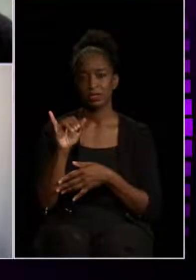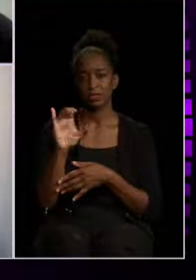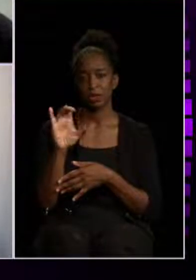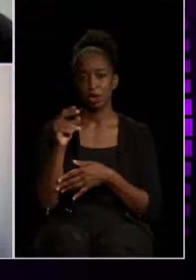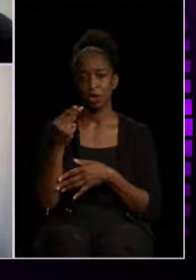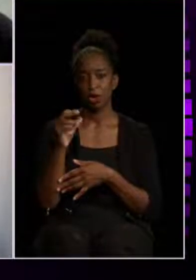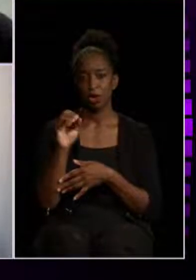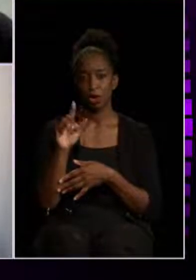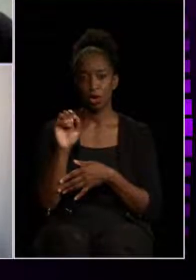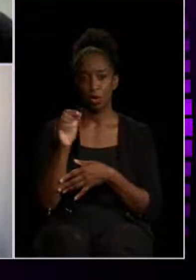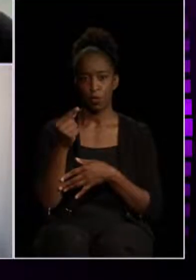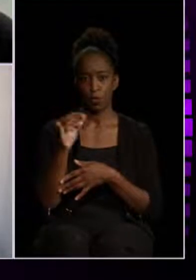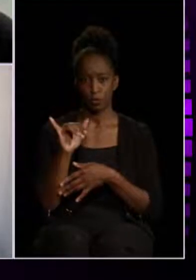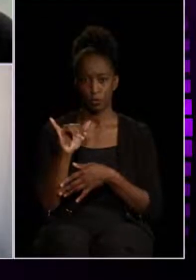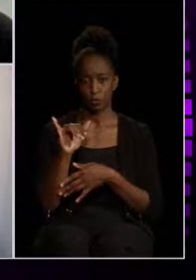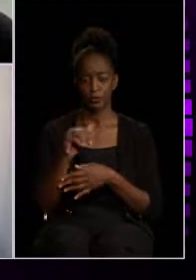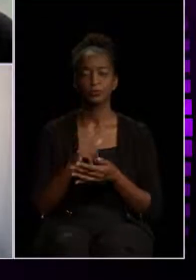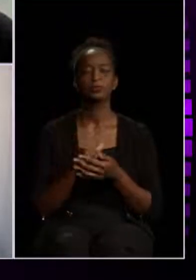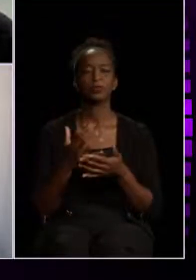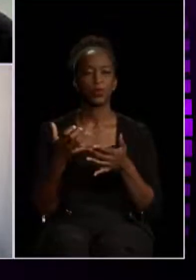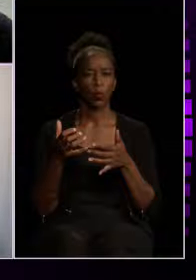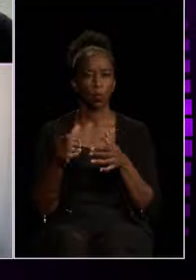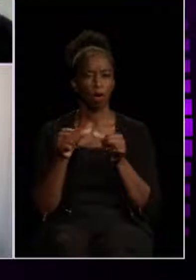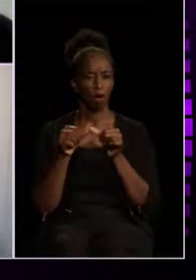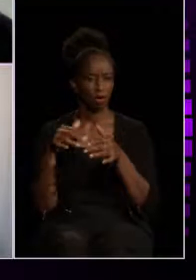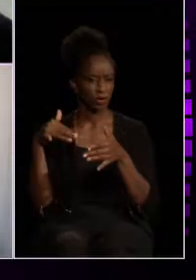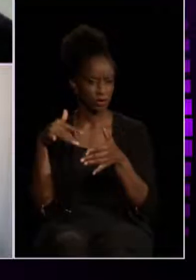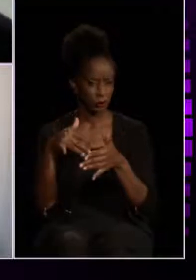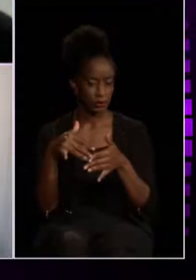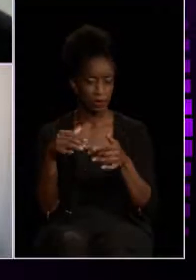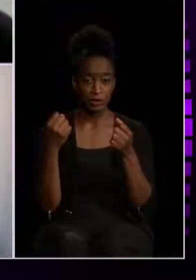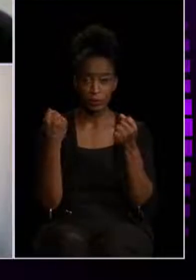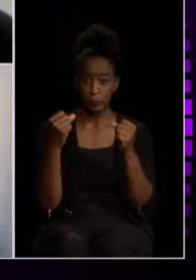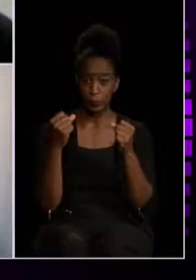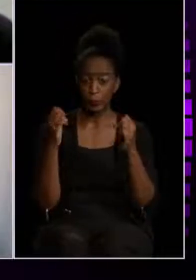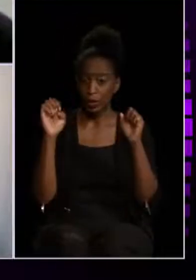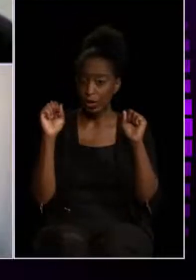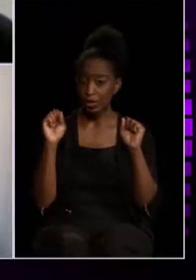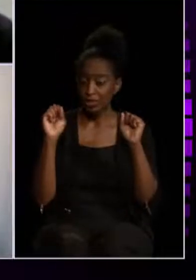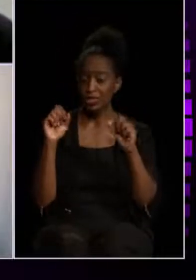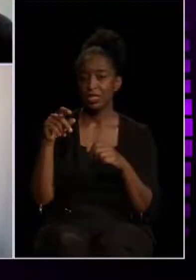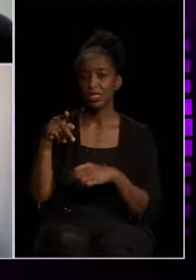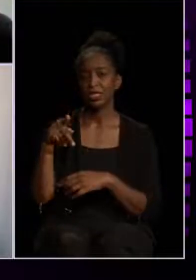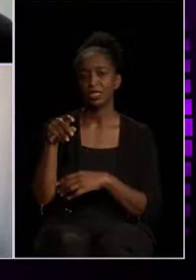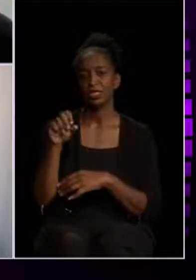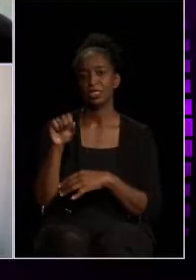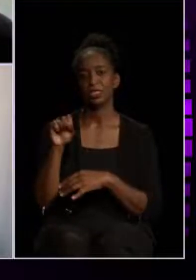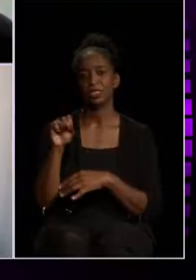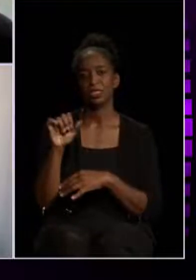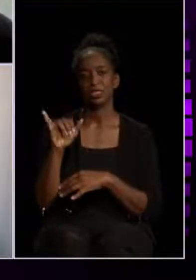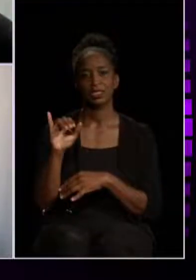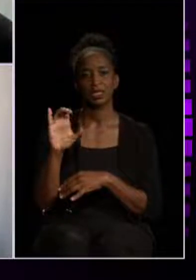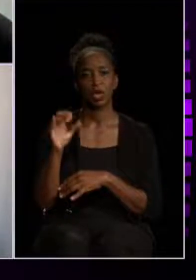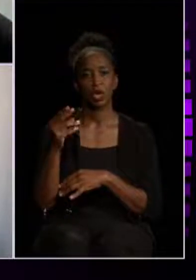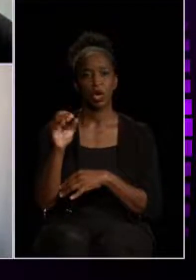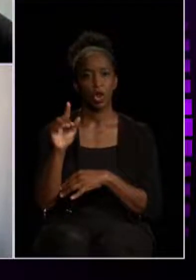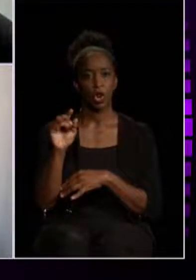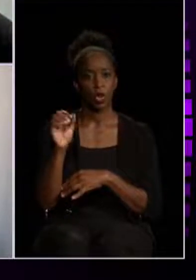in sports and exercise psychology, where her main focus will be targeted towards mental